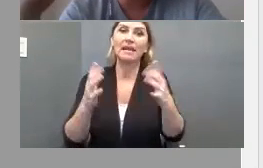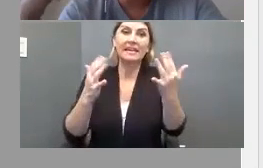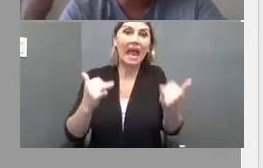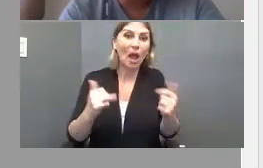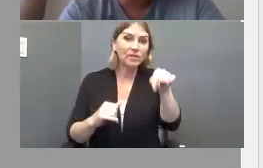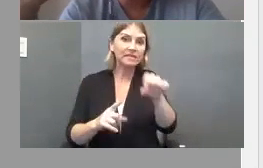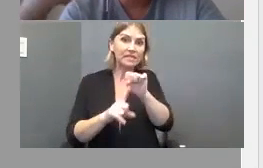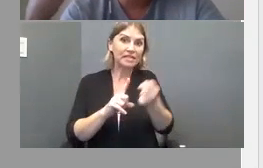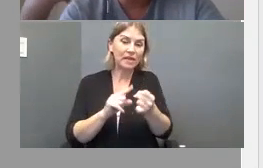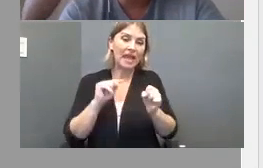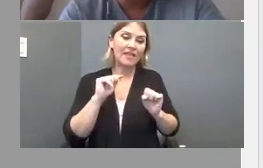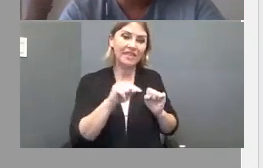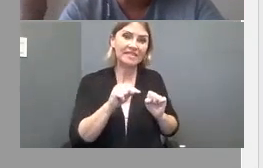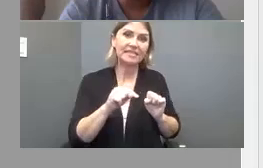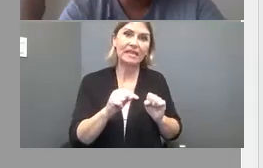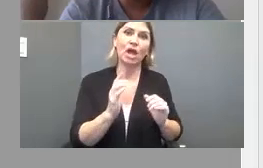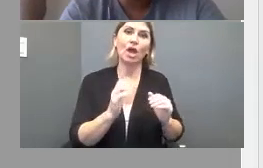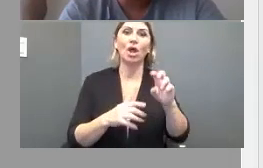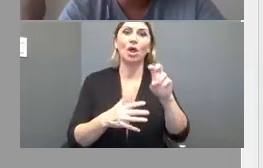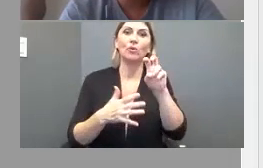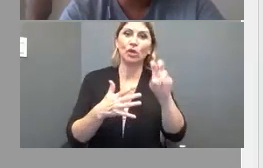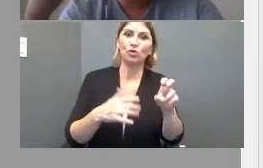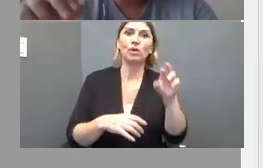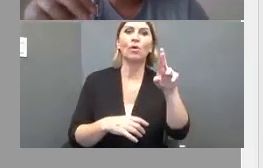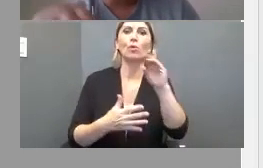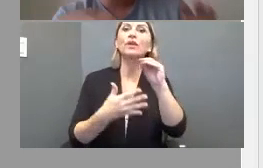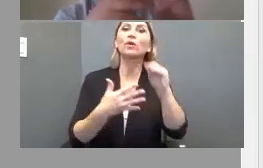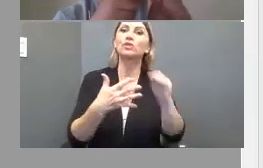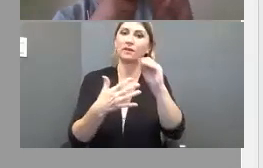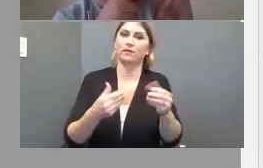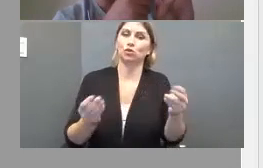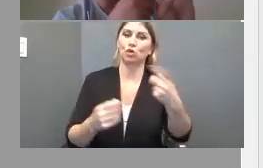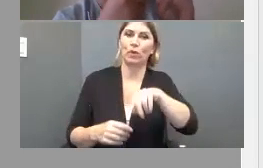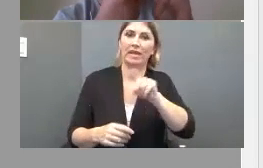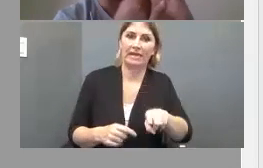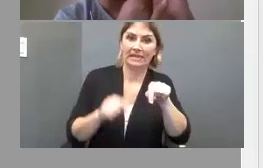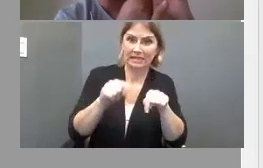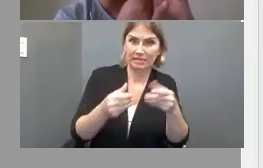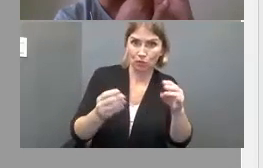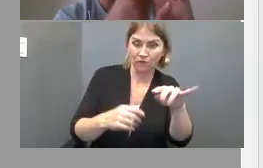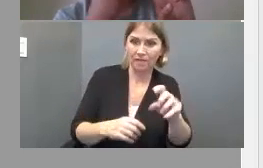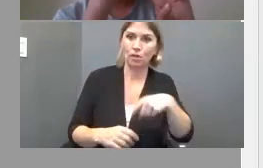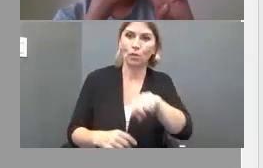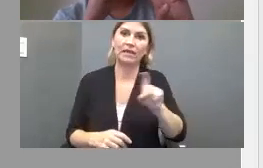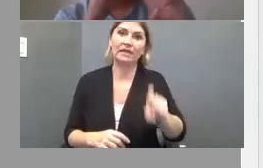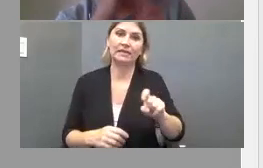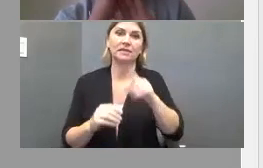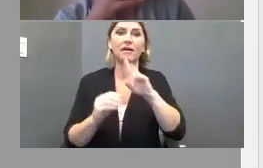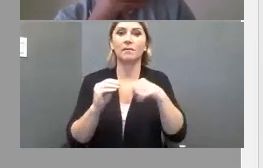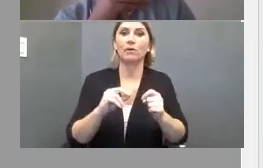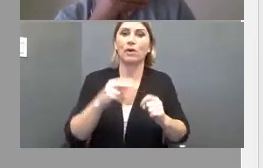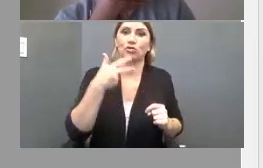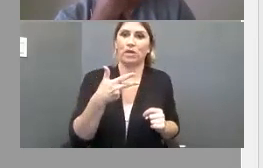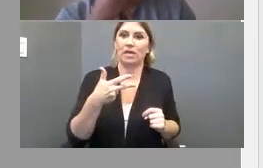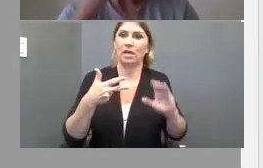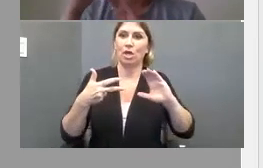situation, since it's a recurrence relation, we need more and more tools to solve this thing. So essentially, we will talk about 3 tools in order to solve